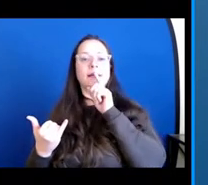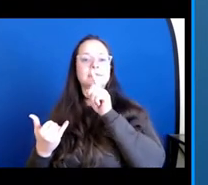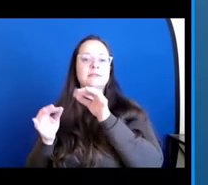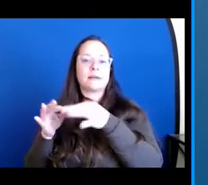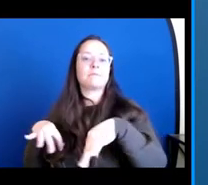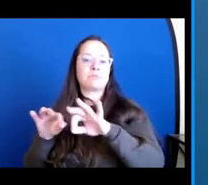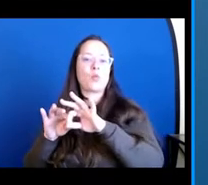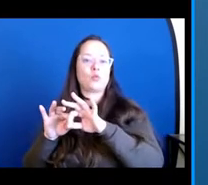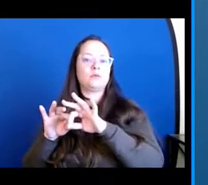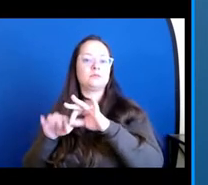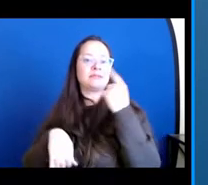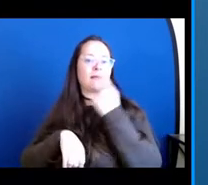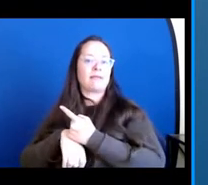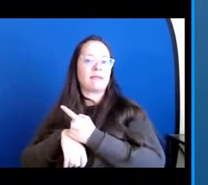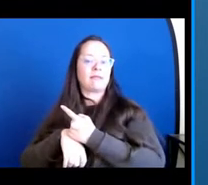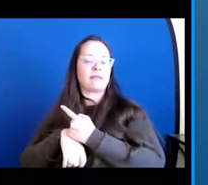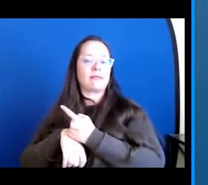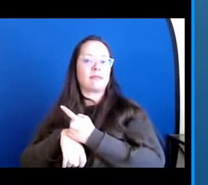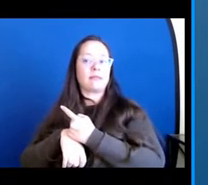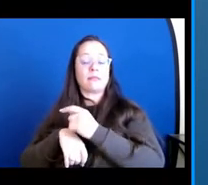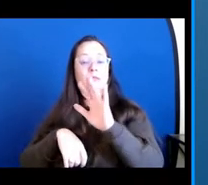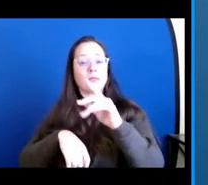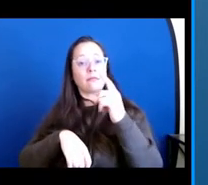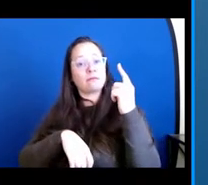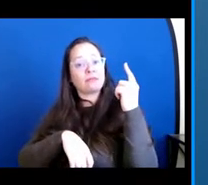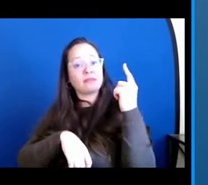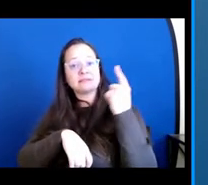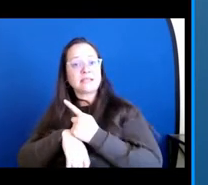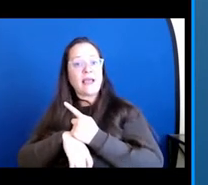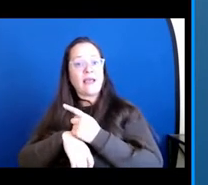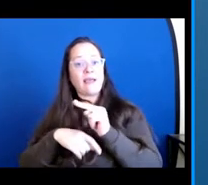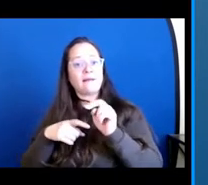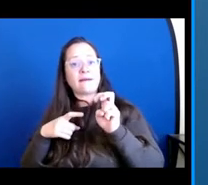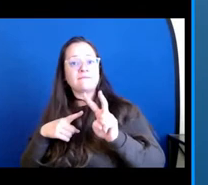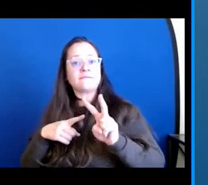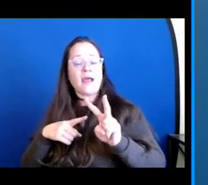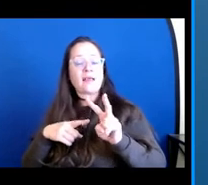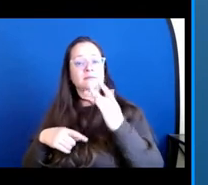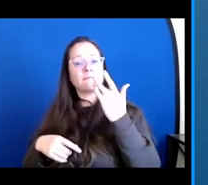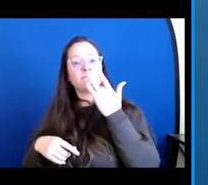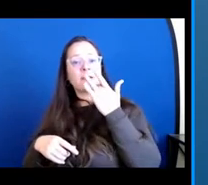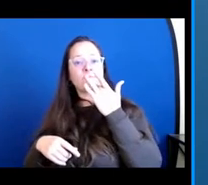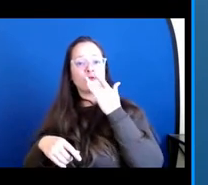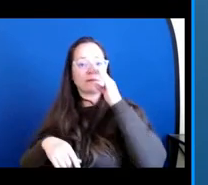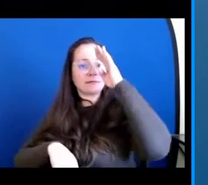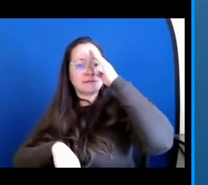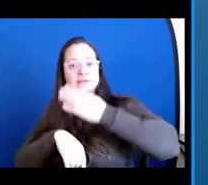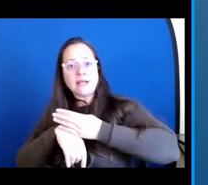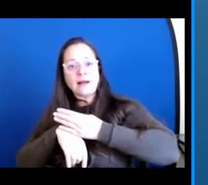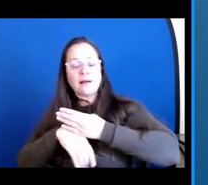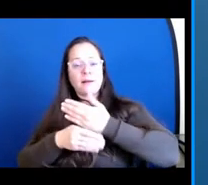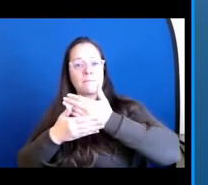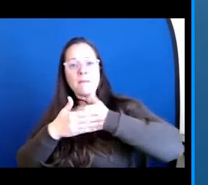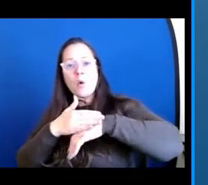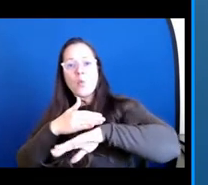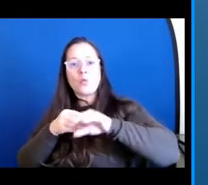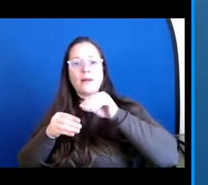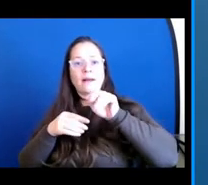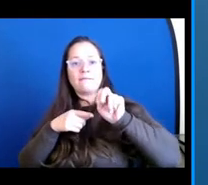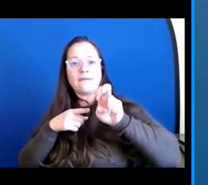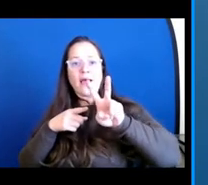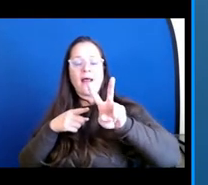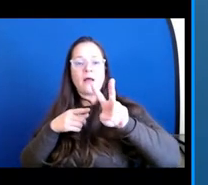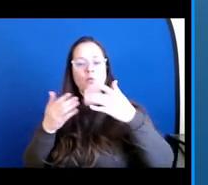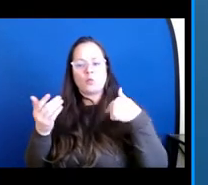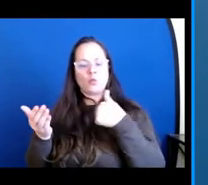day the day that Nevada's favorite son born in Searchlight Nevada we are discussing what is the